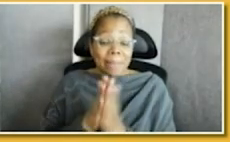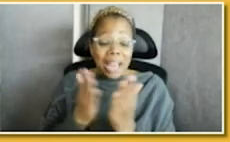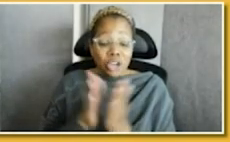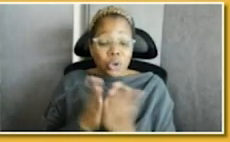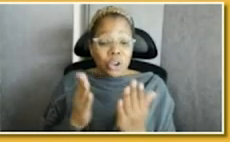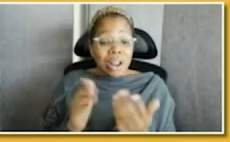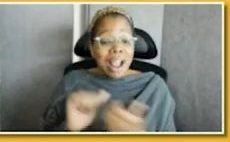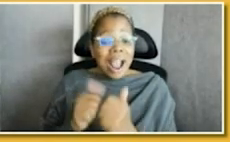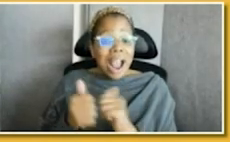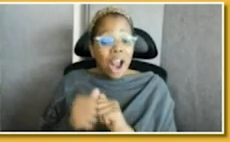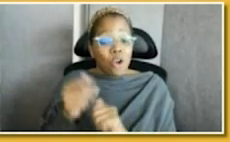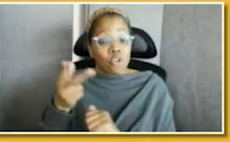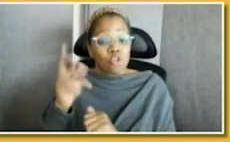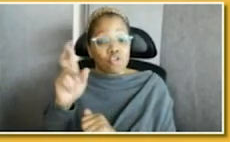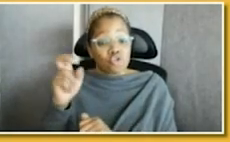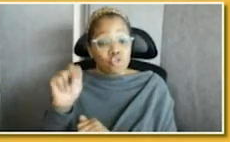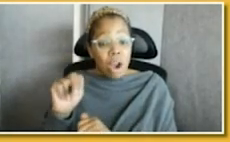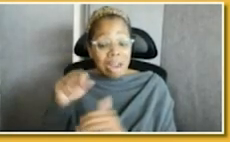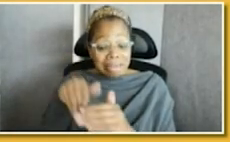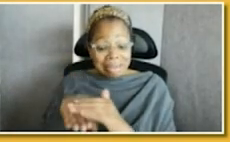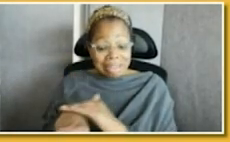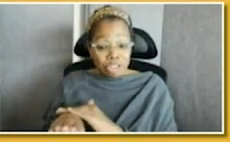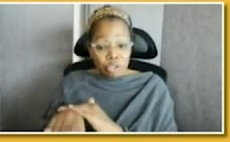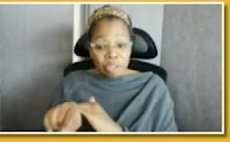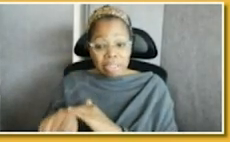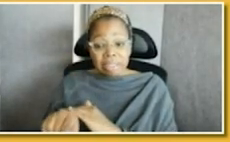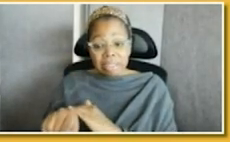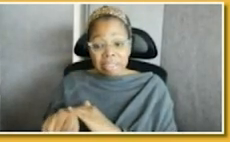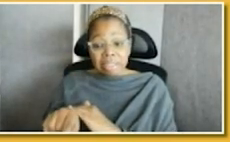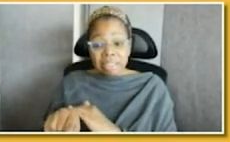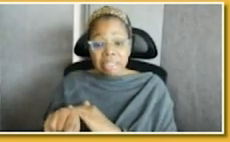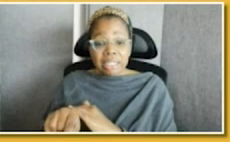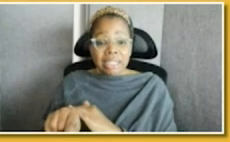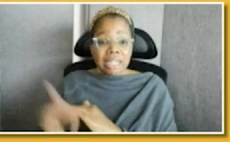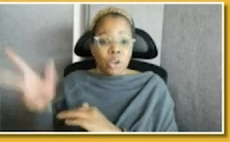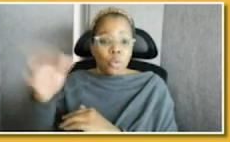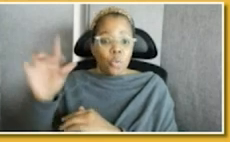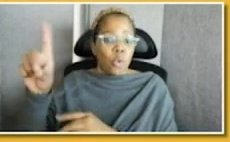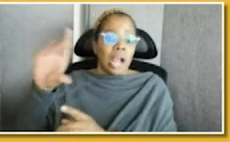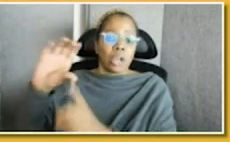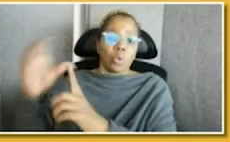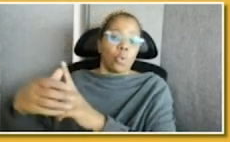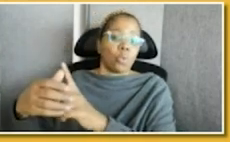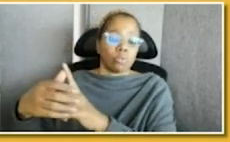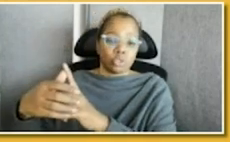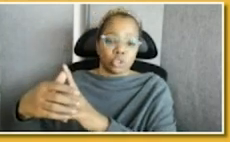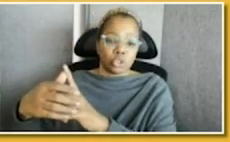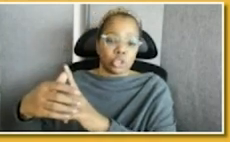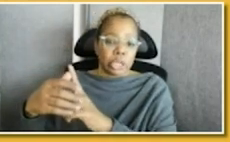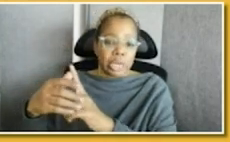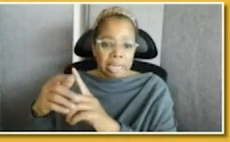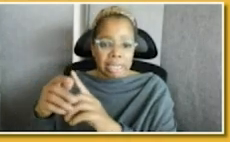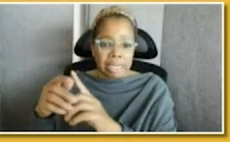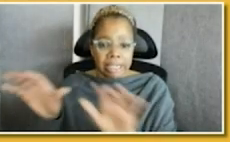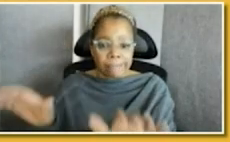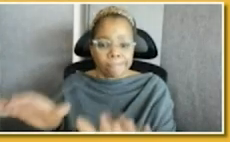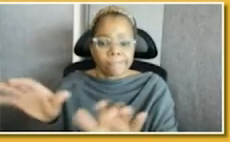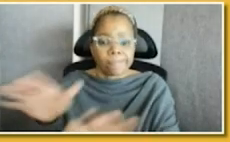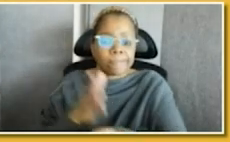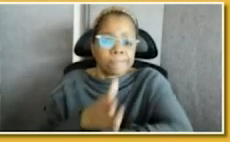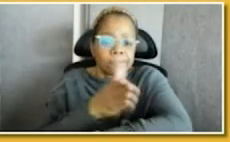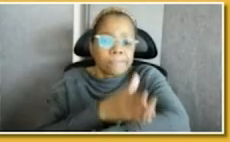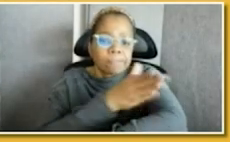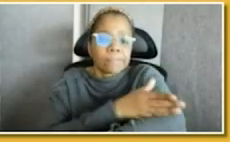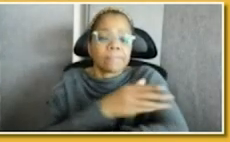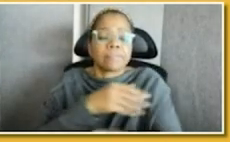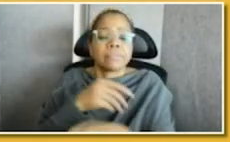you know, entered this wild culture and made good, had a way to, you